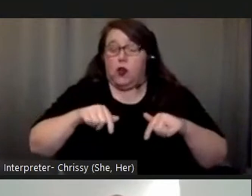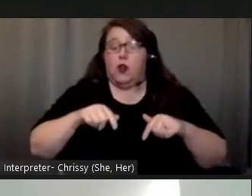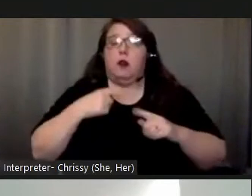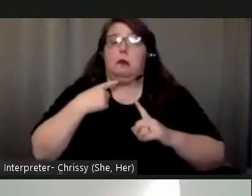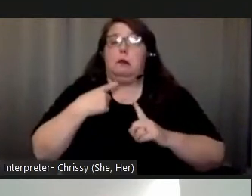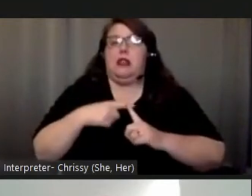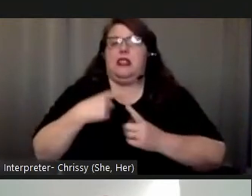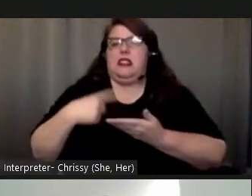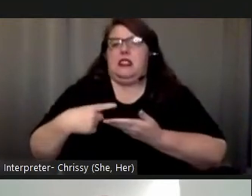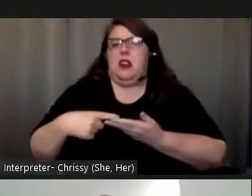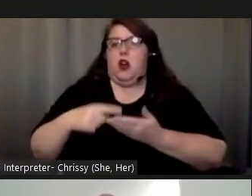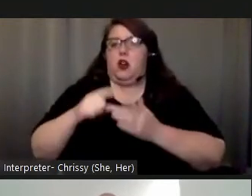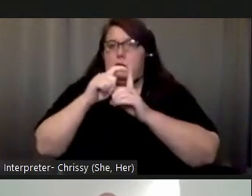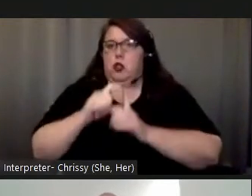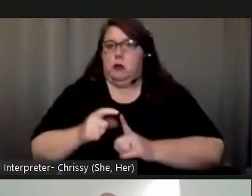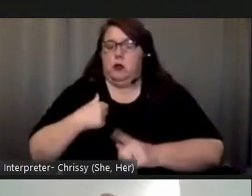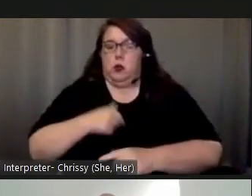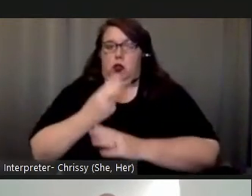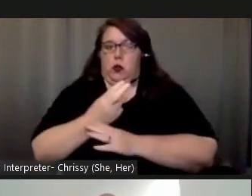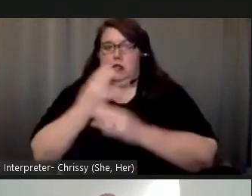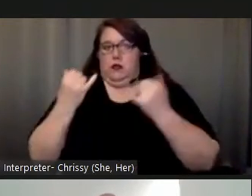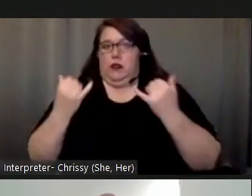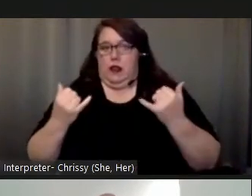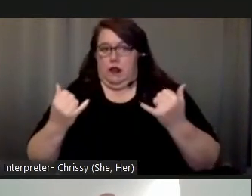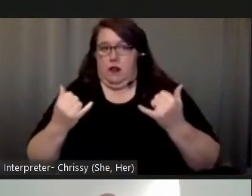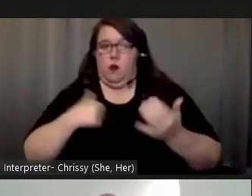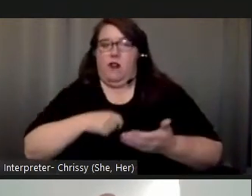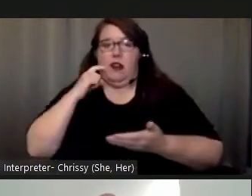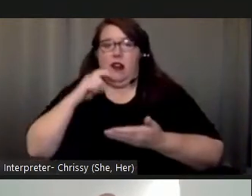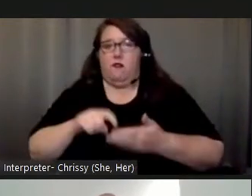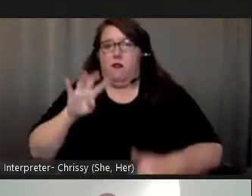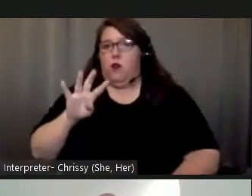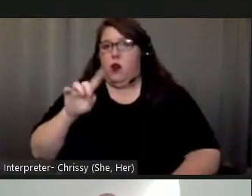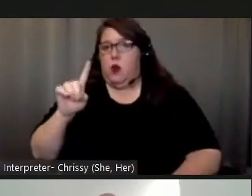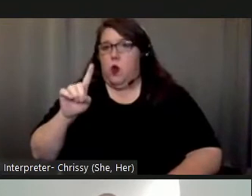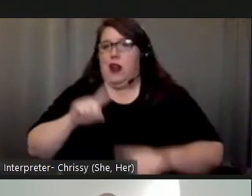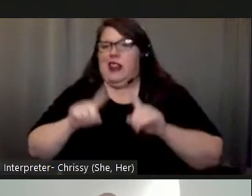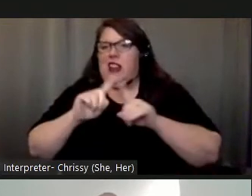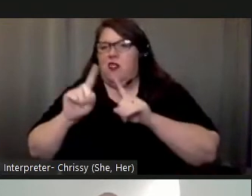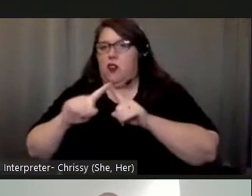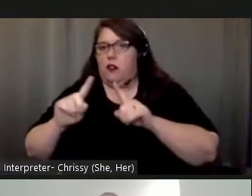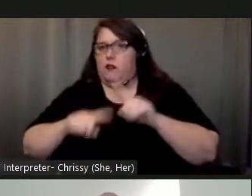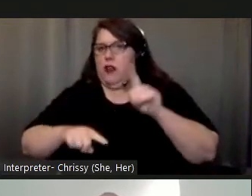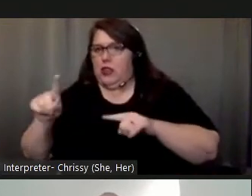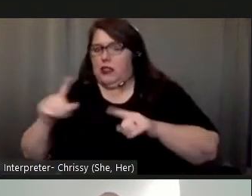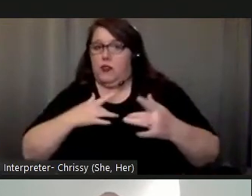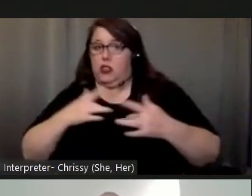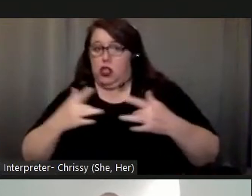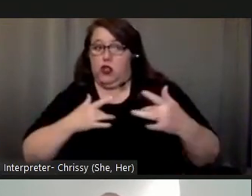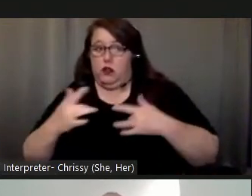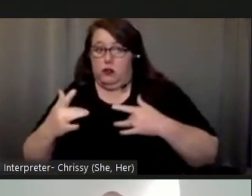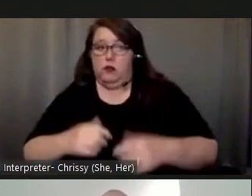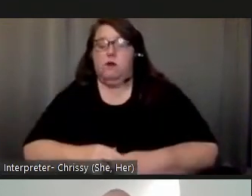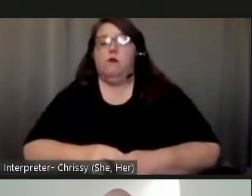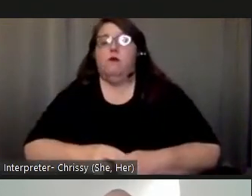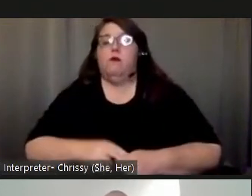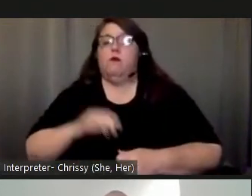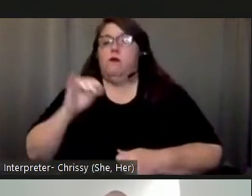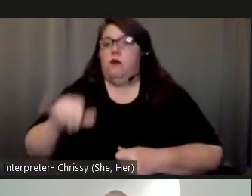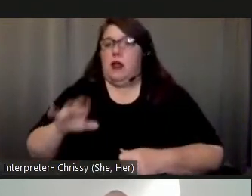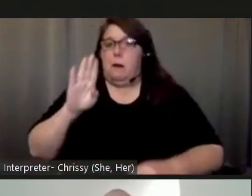some terms that we're using. So right now, we've identified 41 variants of concern. These are specifically